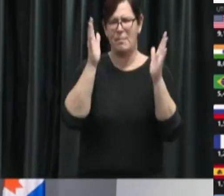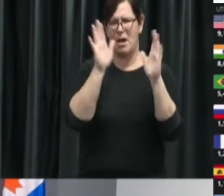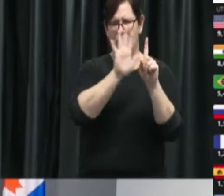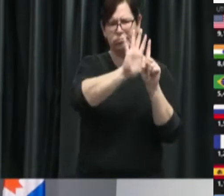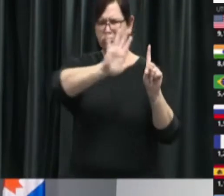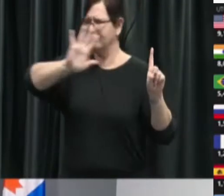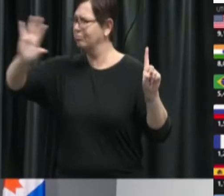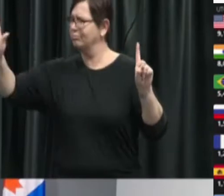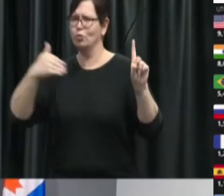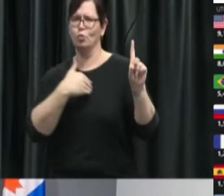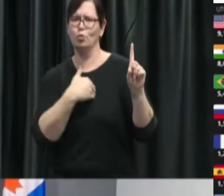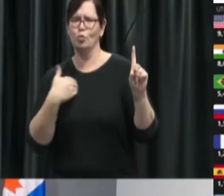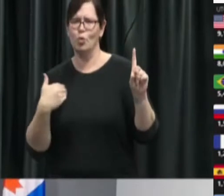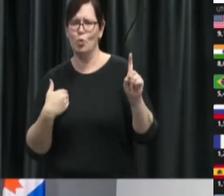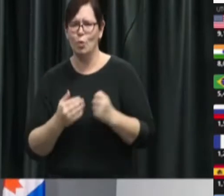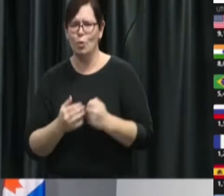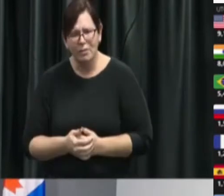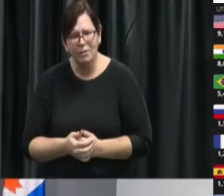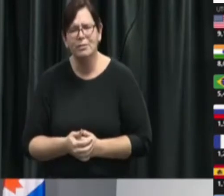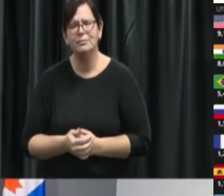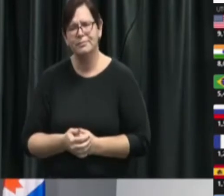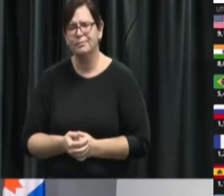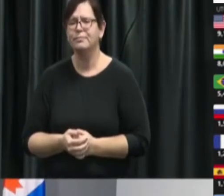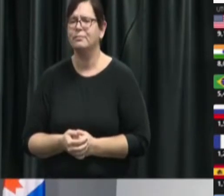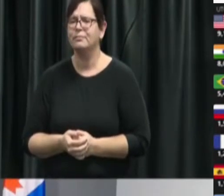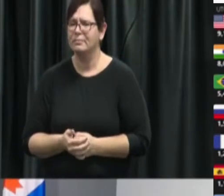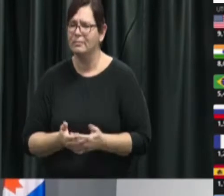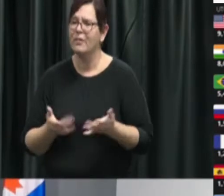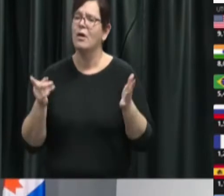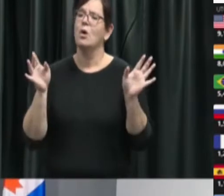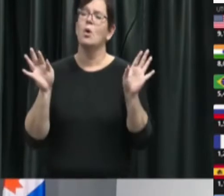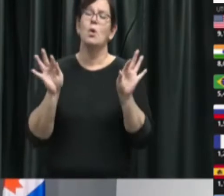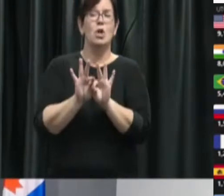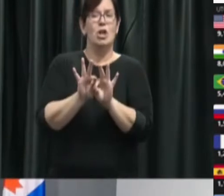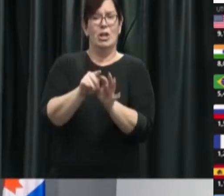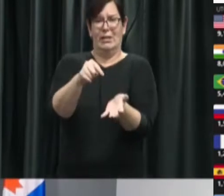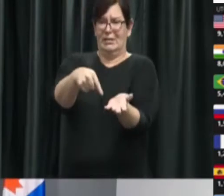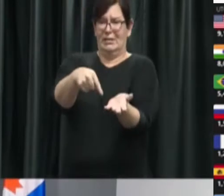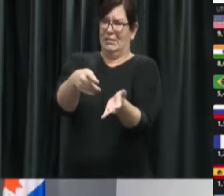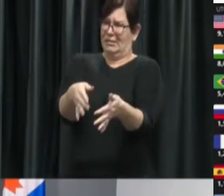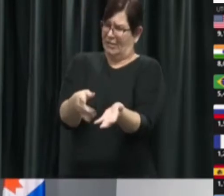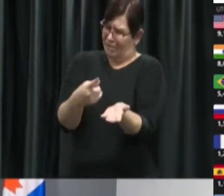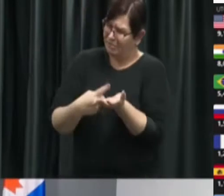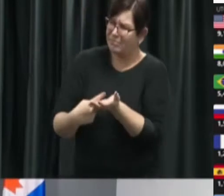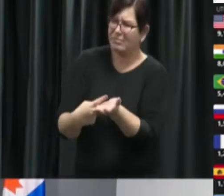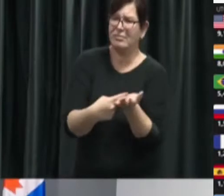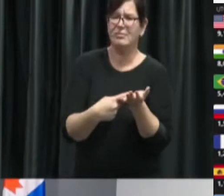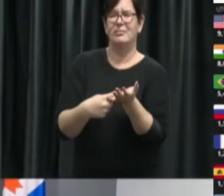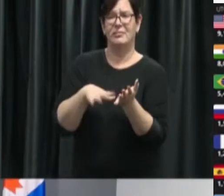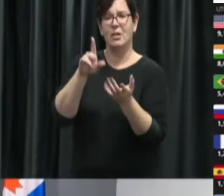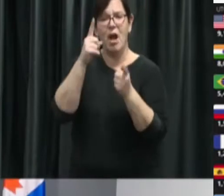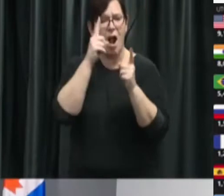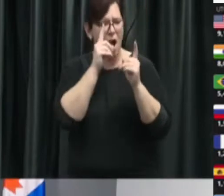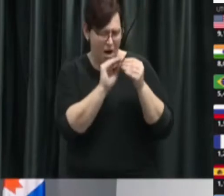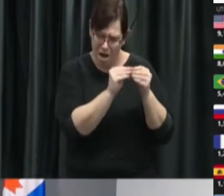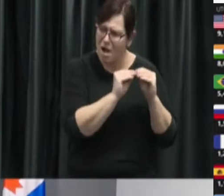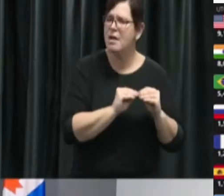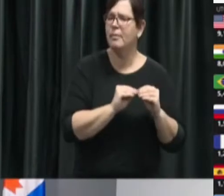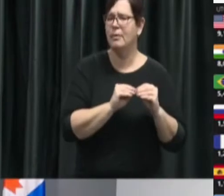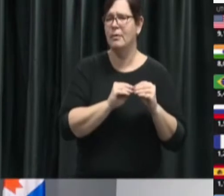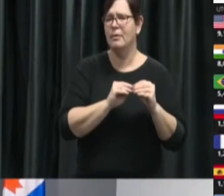One distinction worth making before we look at the specific numbers is that where a person lives is not